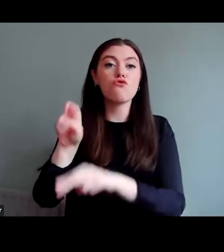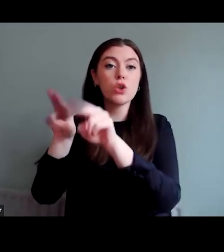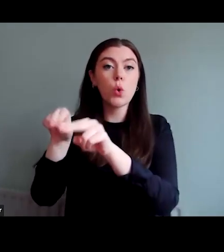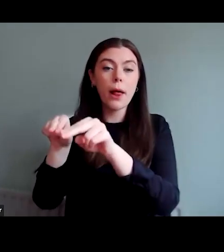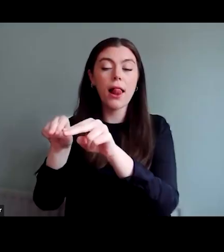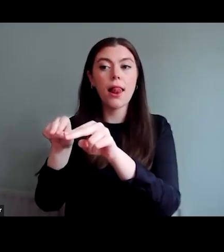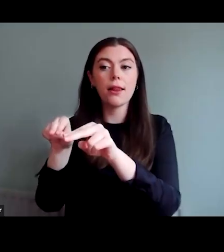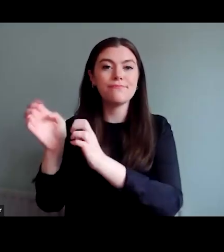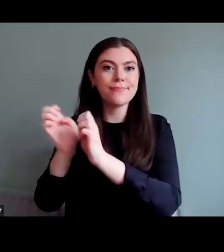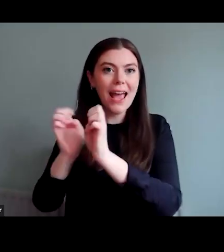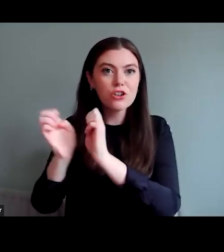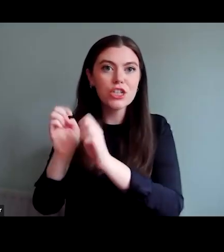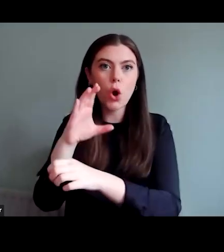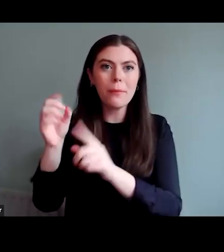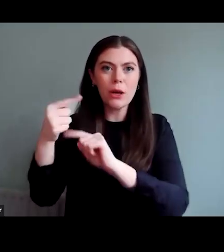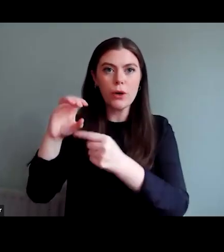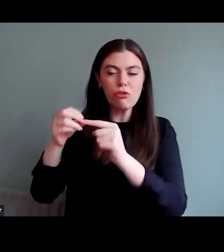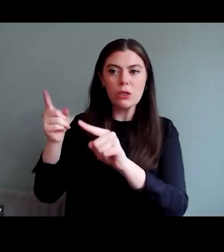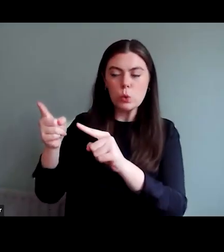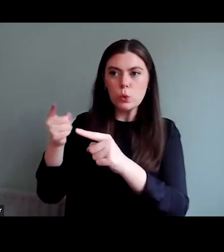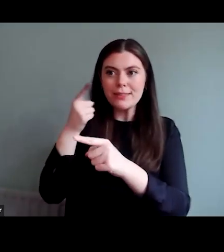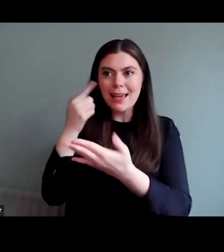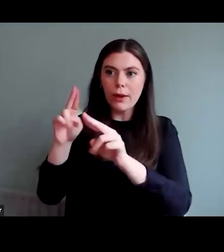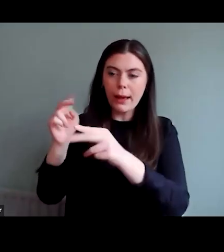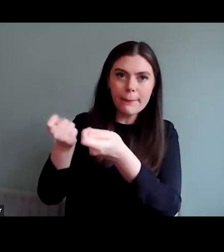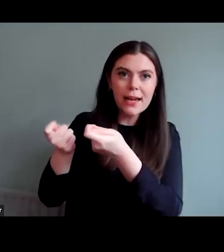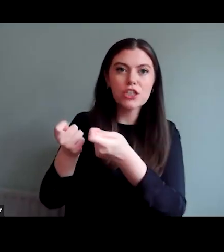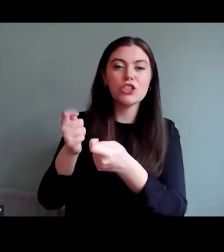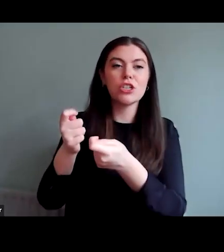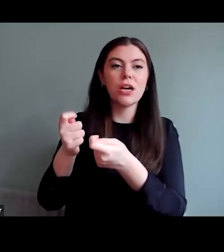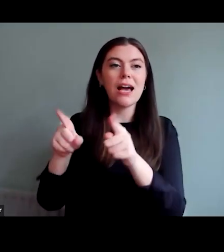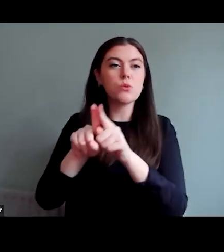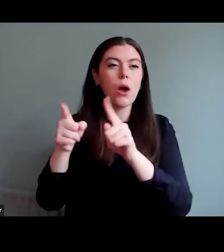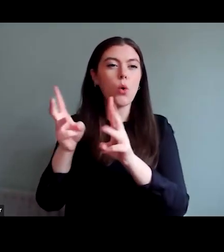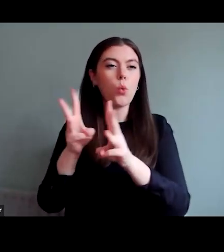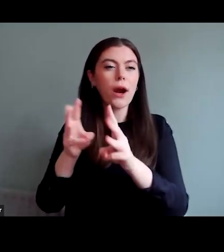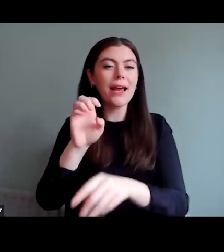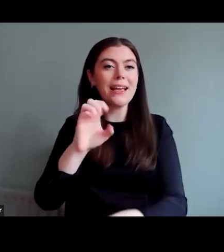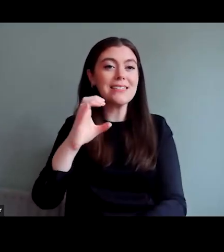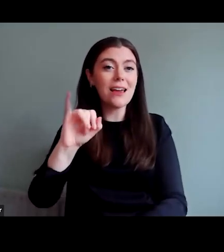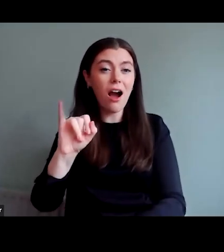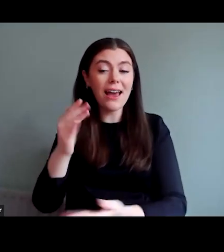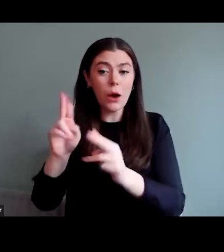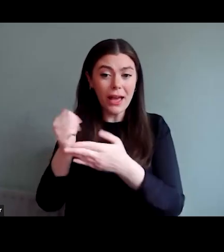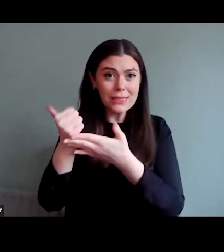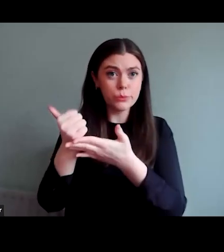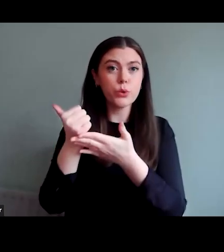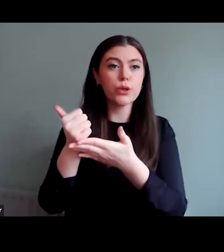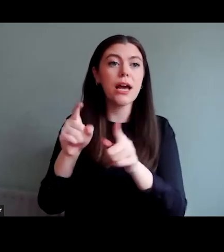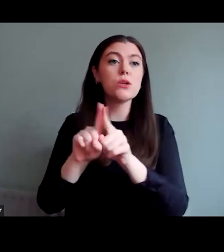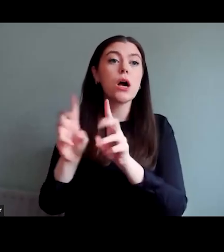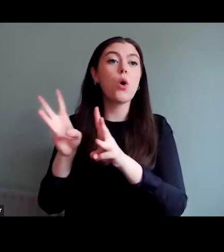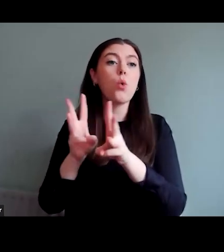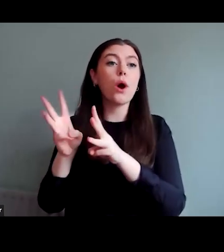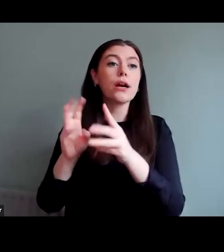tackle that. We've been doing things to do with the ECI and supporting the ECI. We've also been doing work to combat and tackle